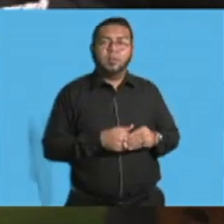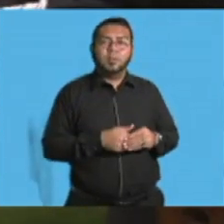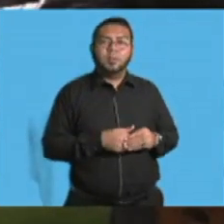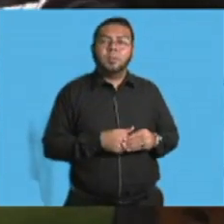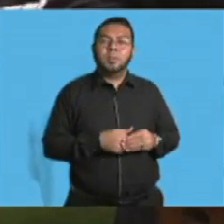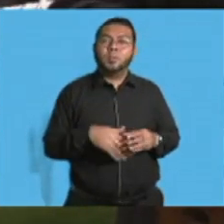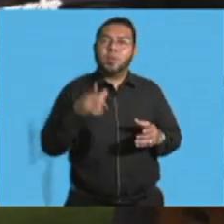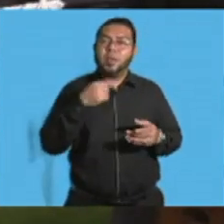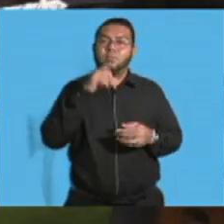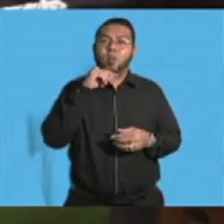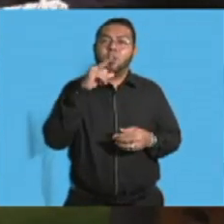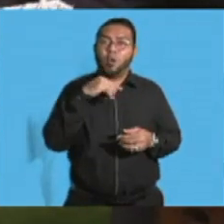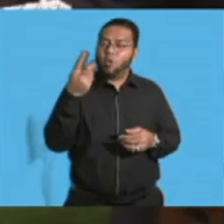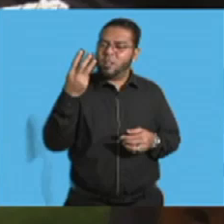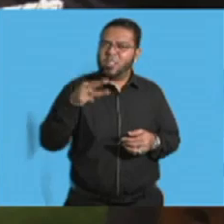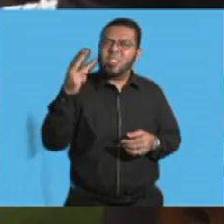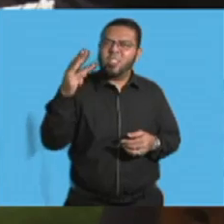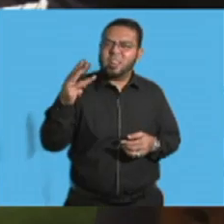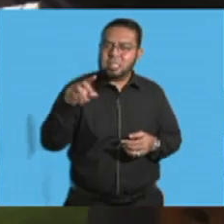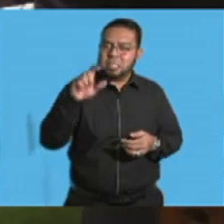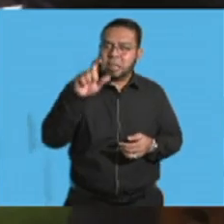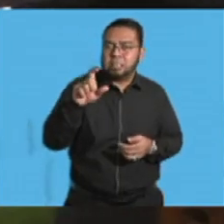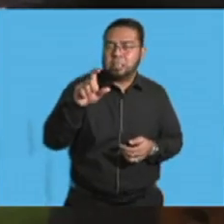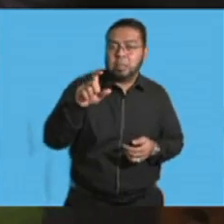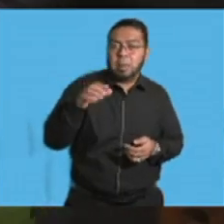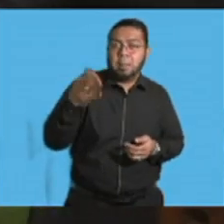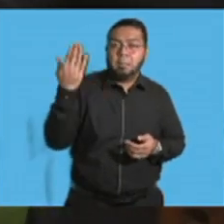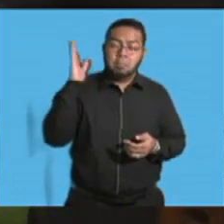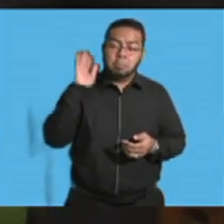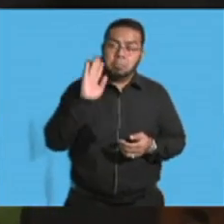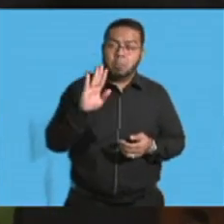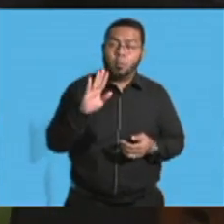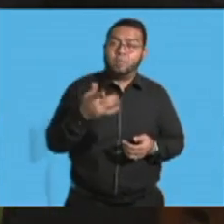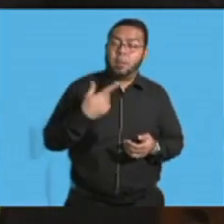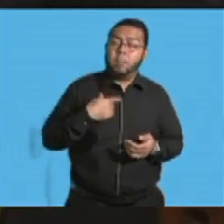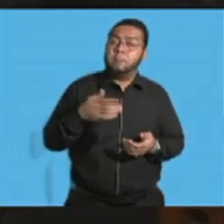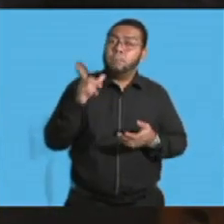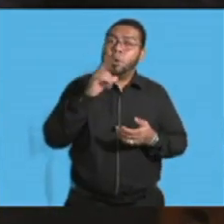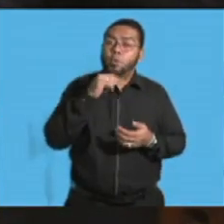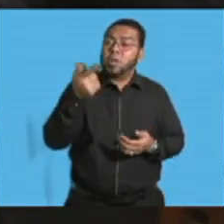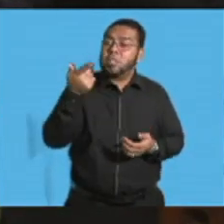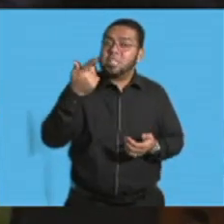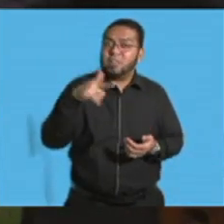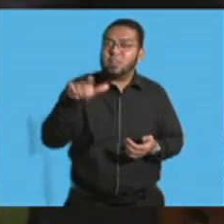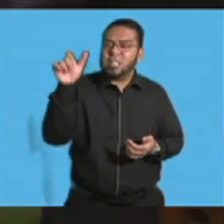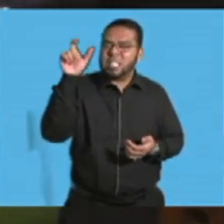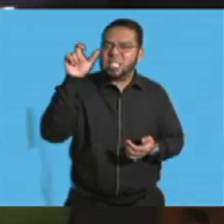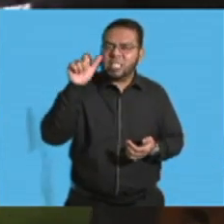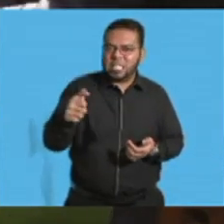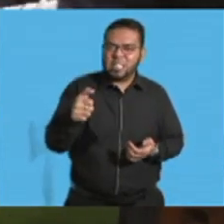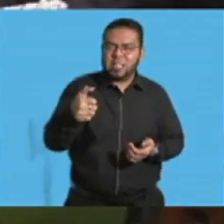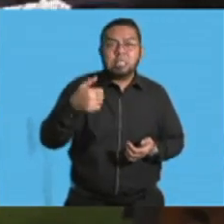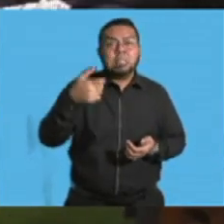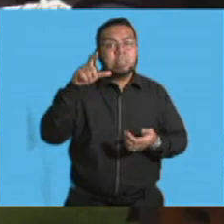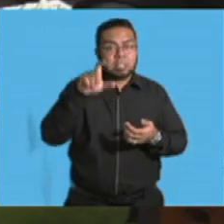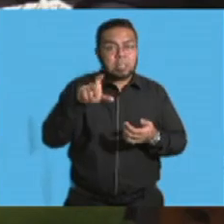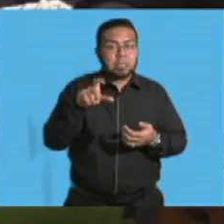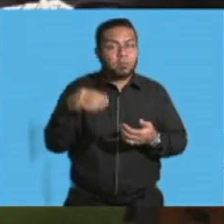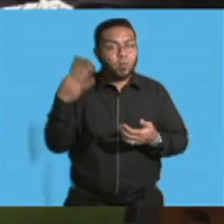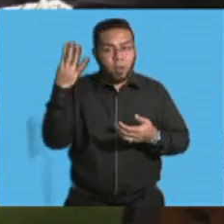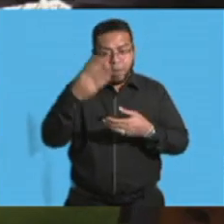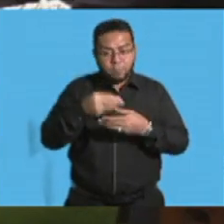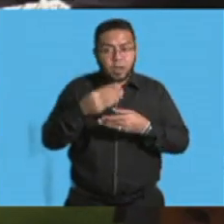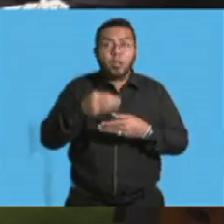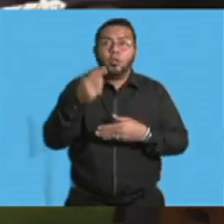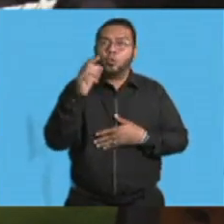only 33 cents, as opposed to previous governments that borrowed 76 cents for every dollar in capex spent. What that means,